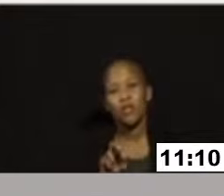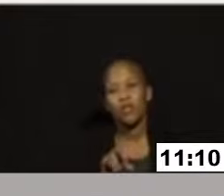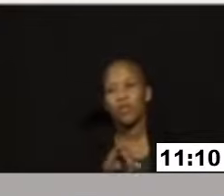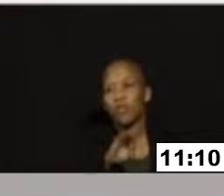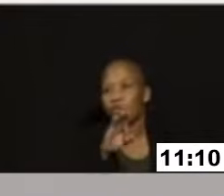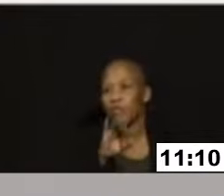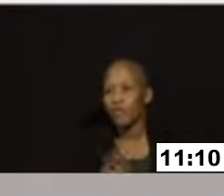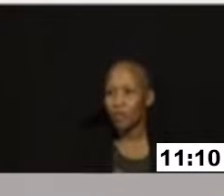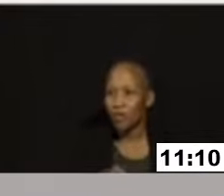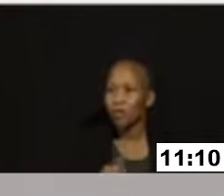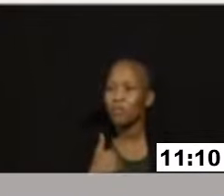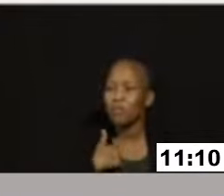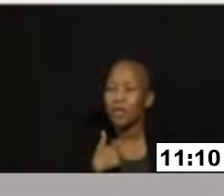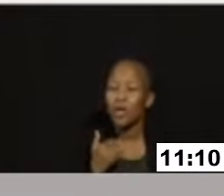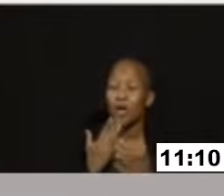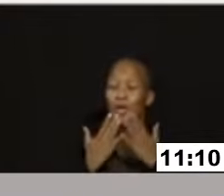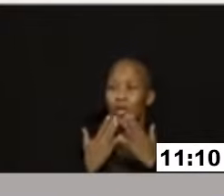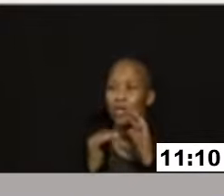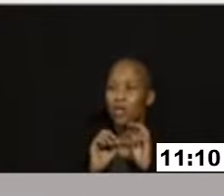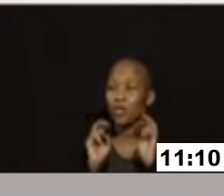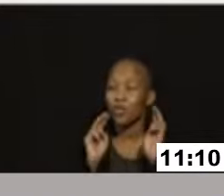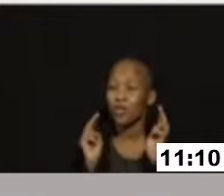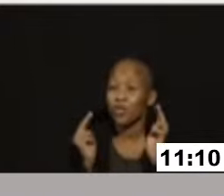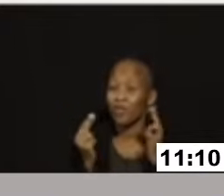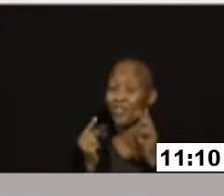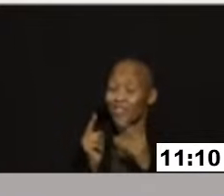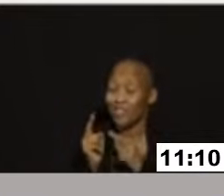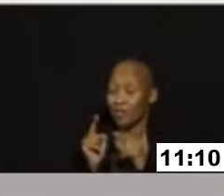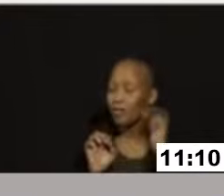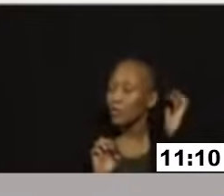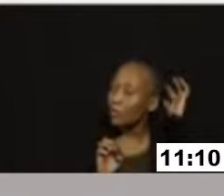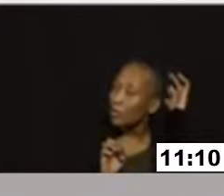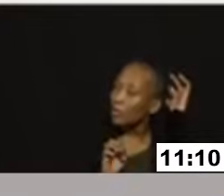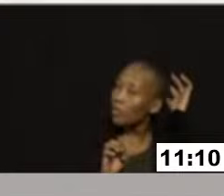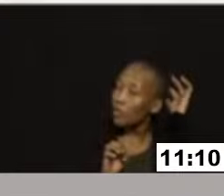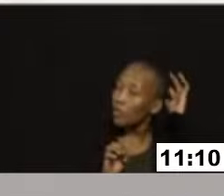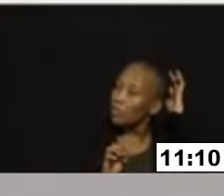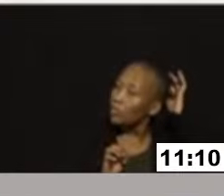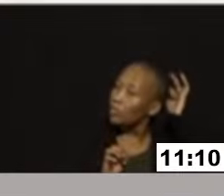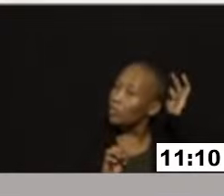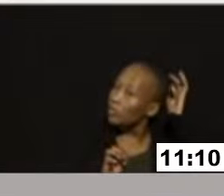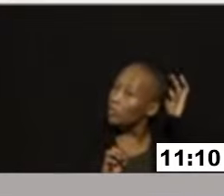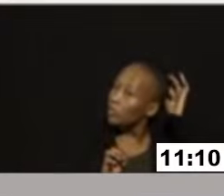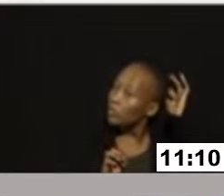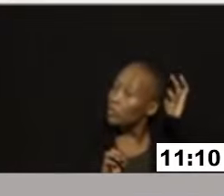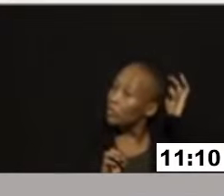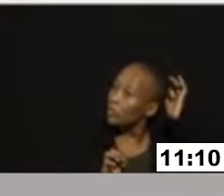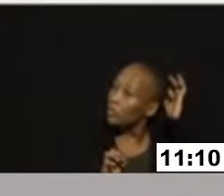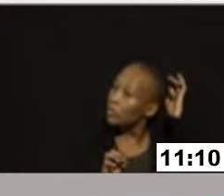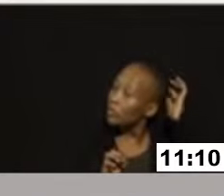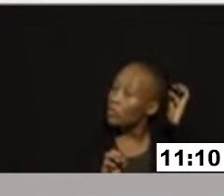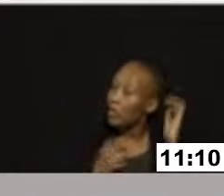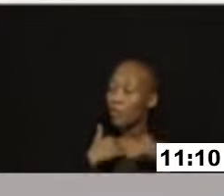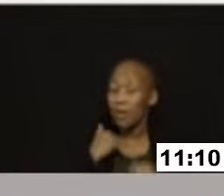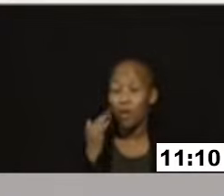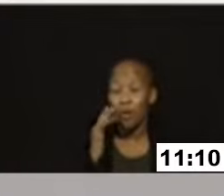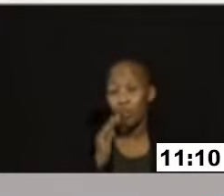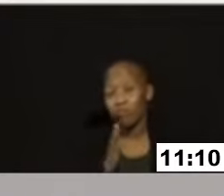where I obtained my BProc degree. And whilst at the